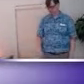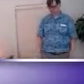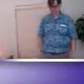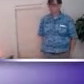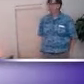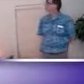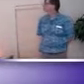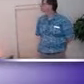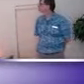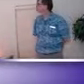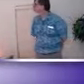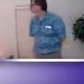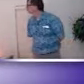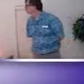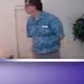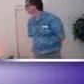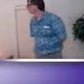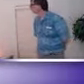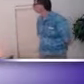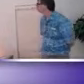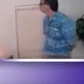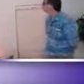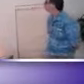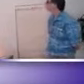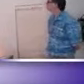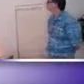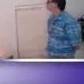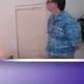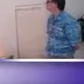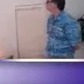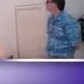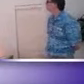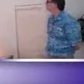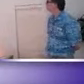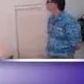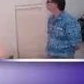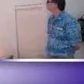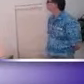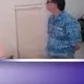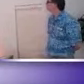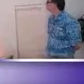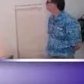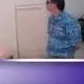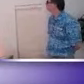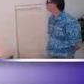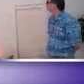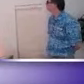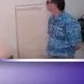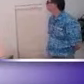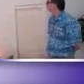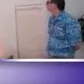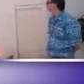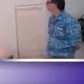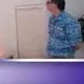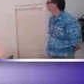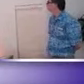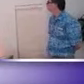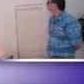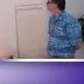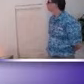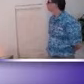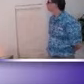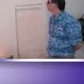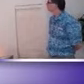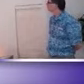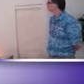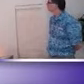doing. Morning, everybody. Let's get started. Kenny? At 7, I'm going to throw your newspaper into the bushes. Can you make it 7:30 when the sprinklers come on? Done. At